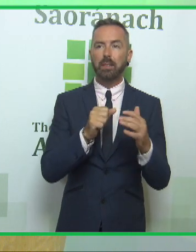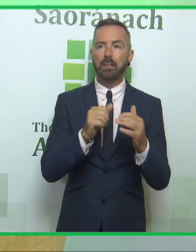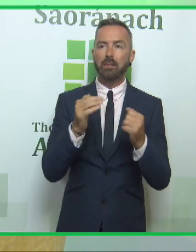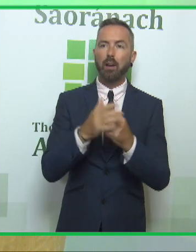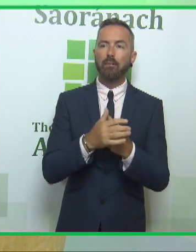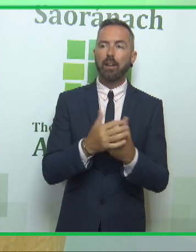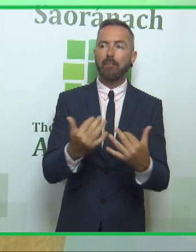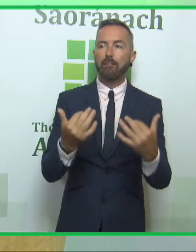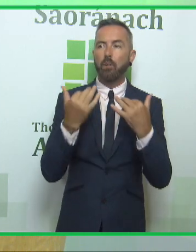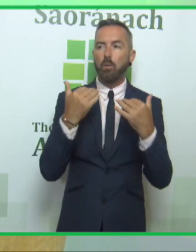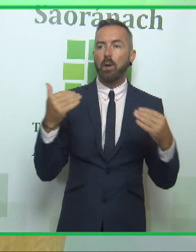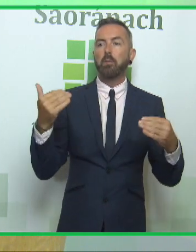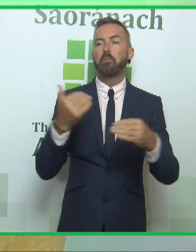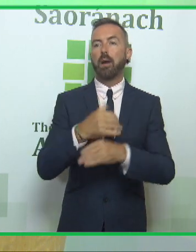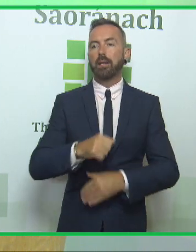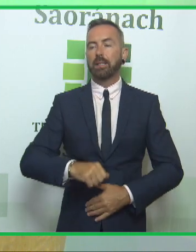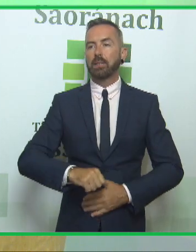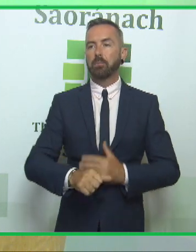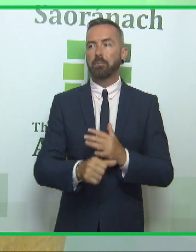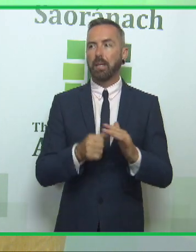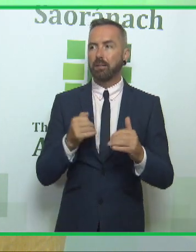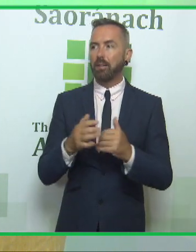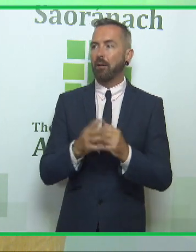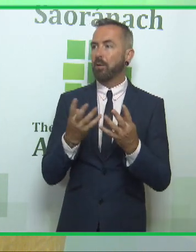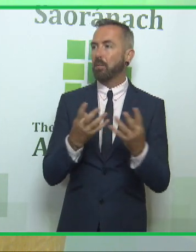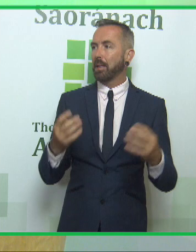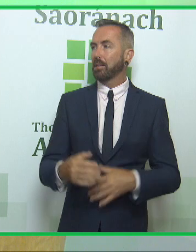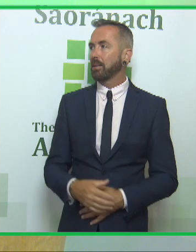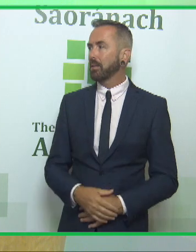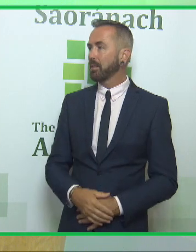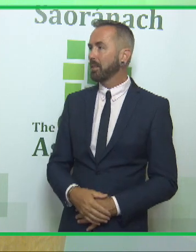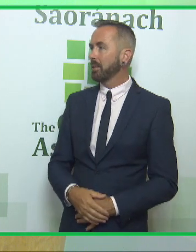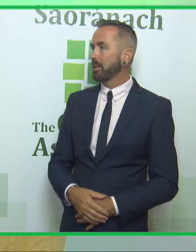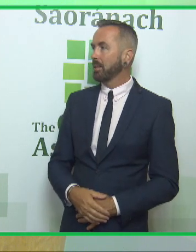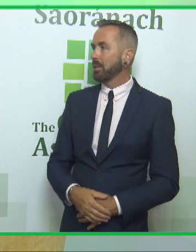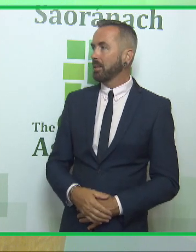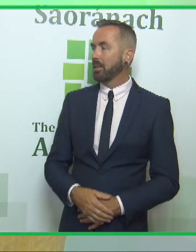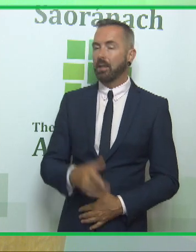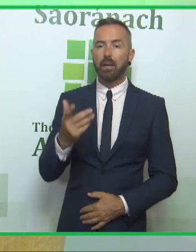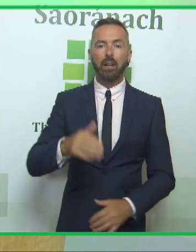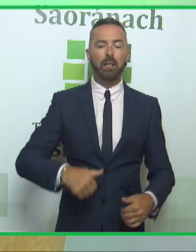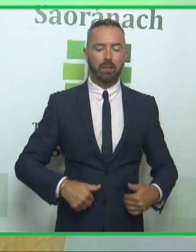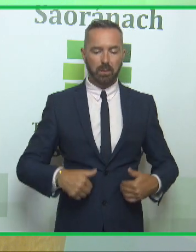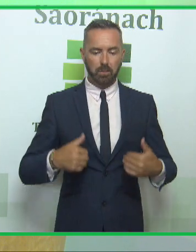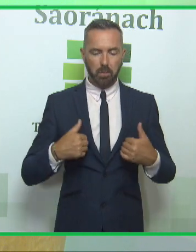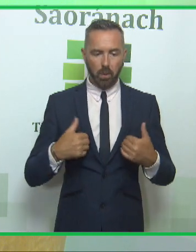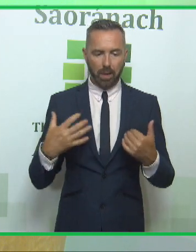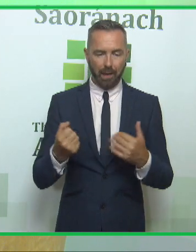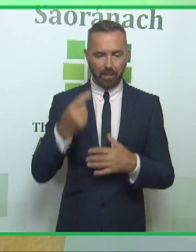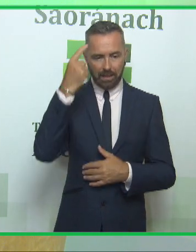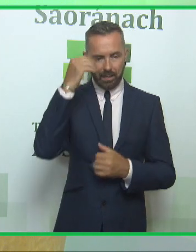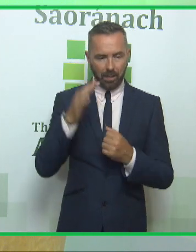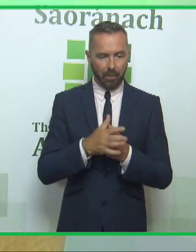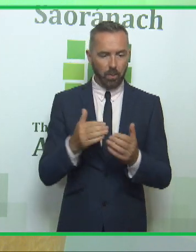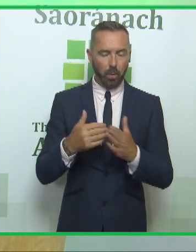informed by the experience of our panellists. I think what you'll really get a sense of this morning, and Jo-Hanna set it up for us,